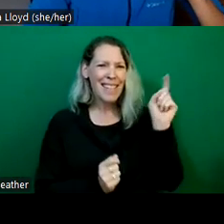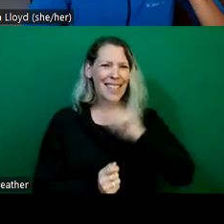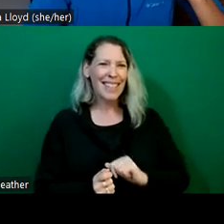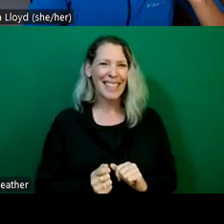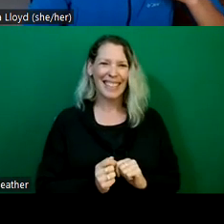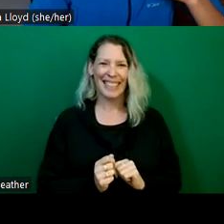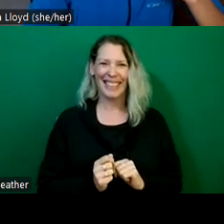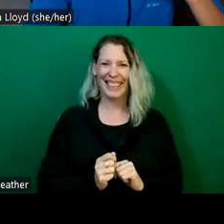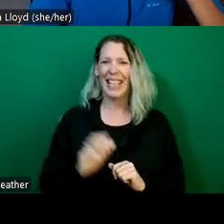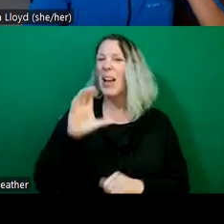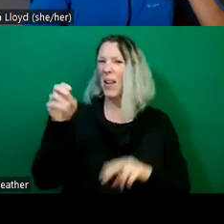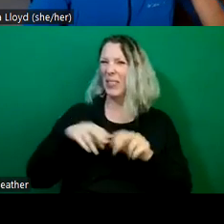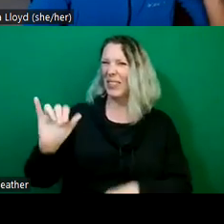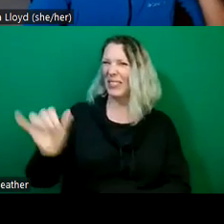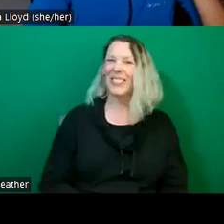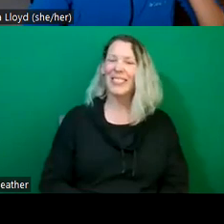Co-chair as well.